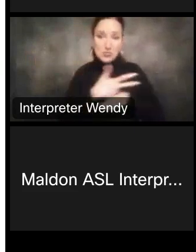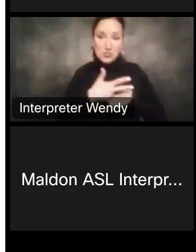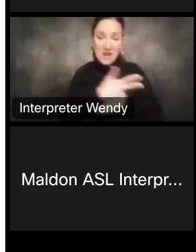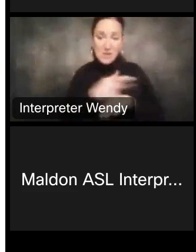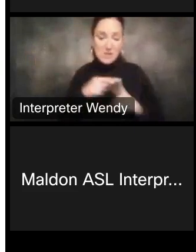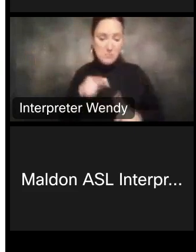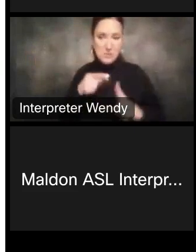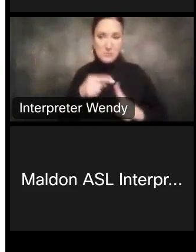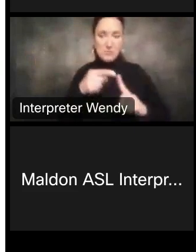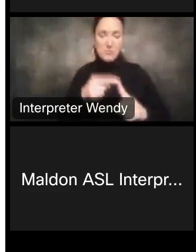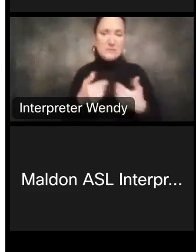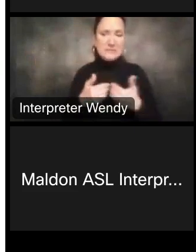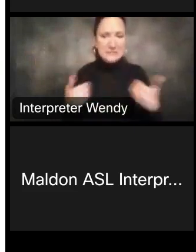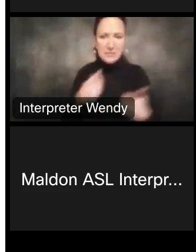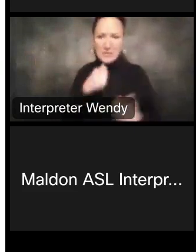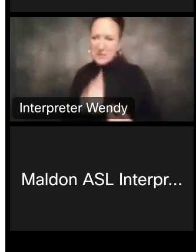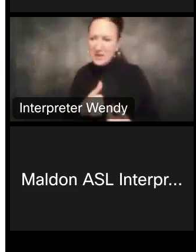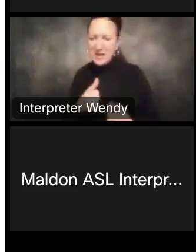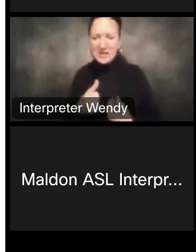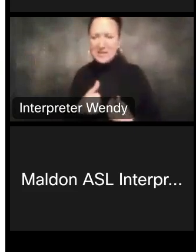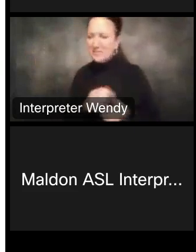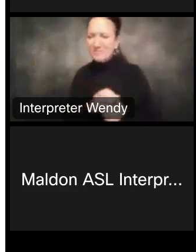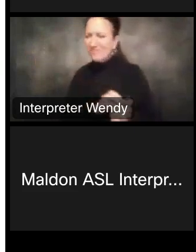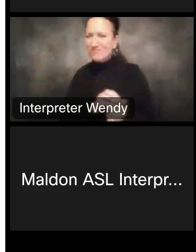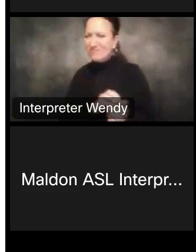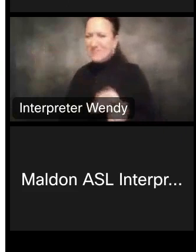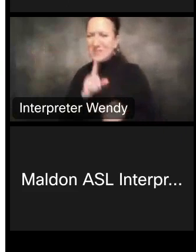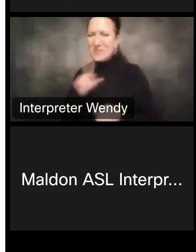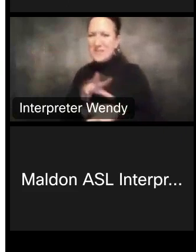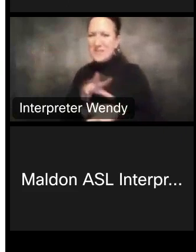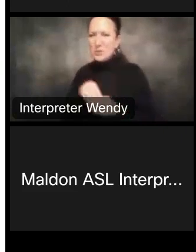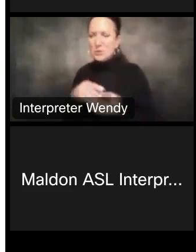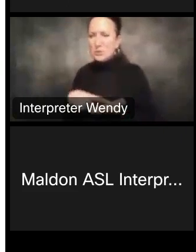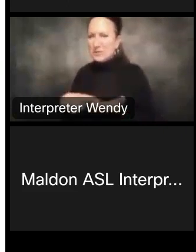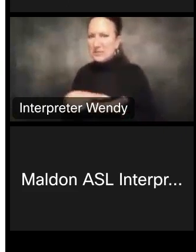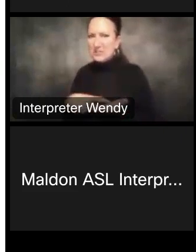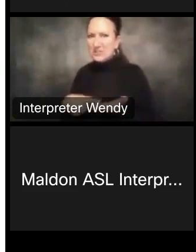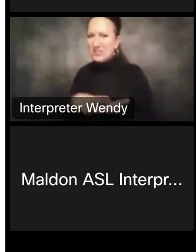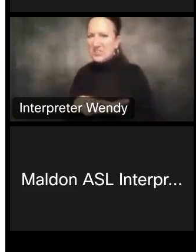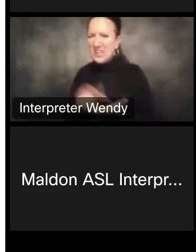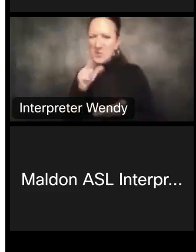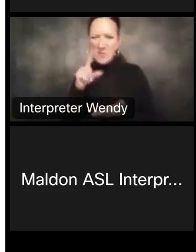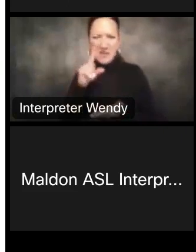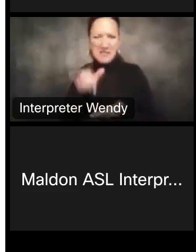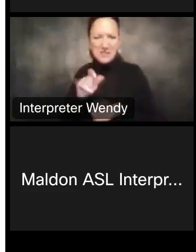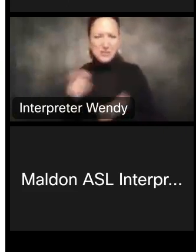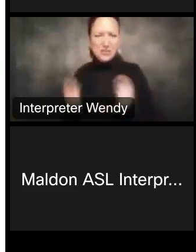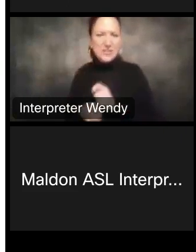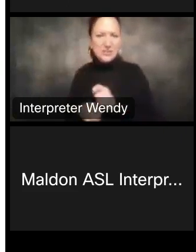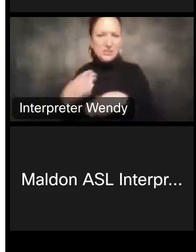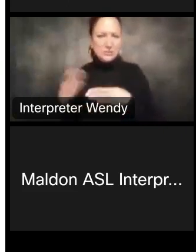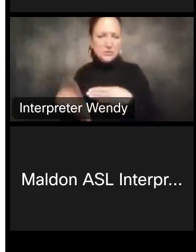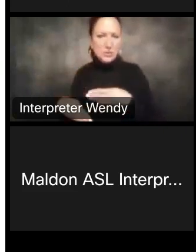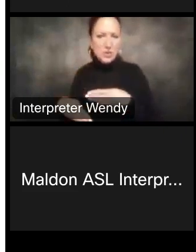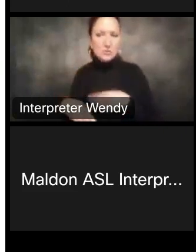there whether it's separated or not. So I don't think that is part of the discussion here, or that changes anything.